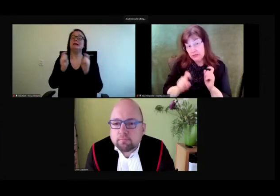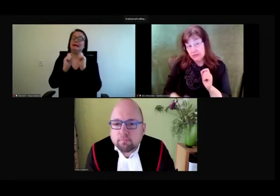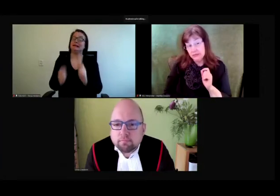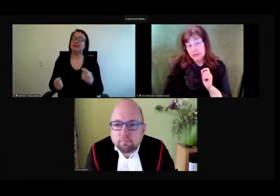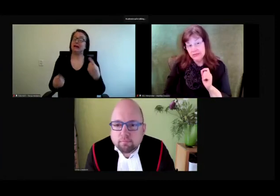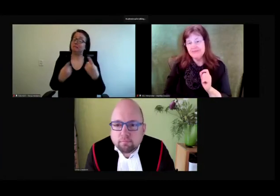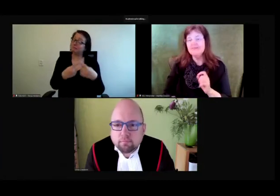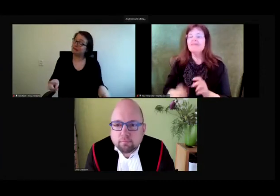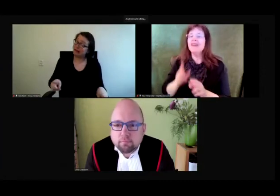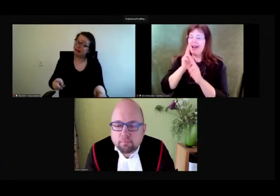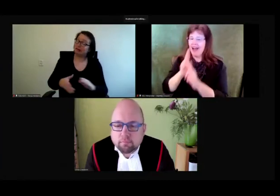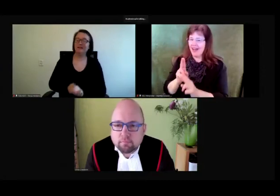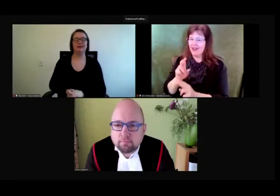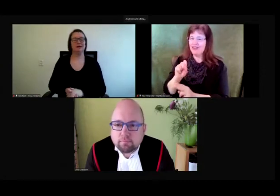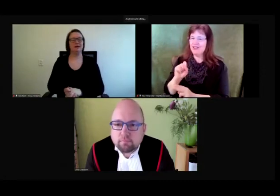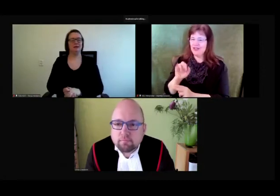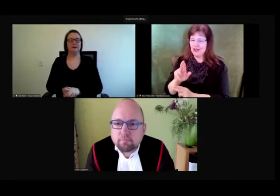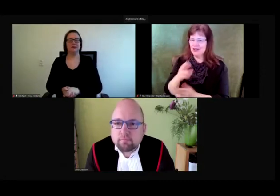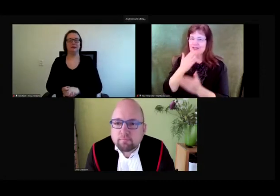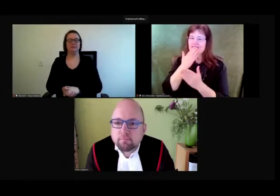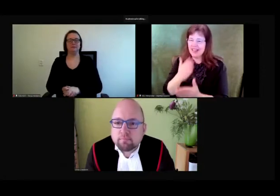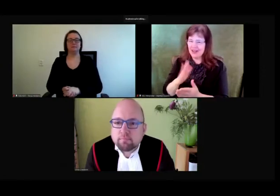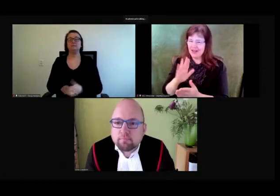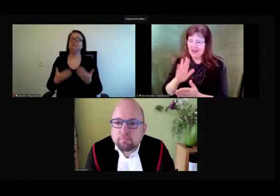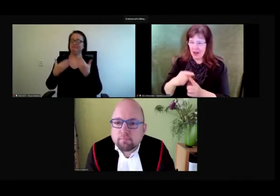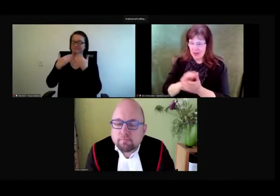Honored sir, thank you for your compliments.